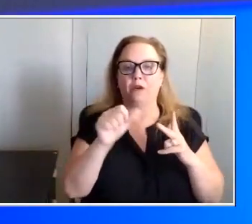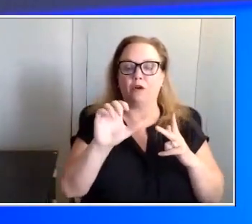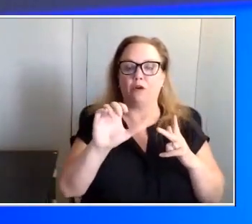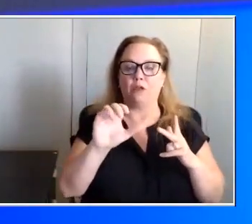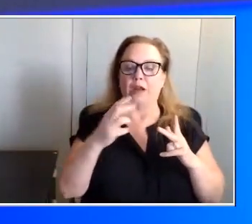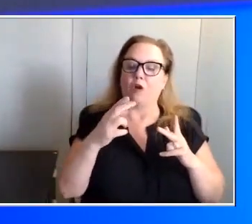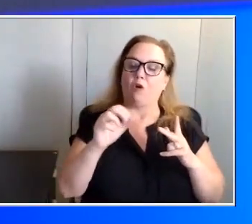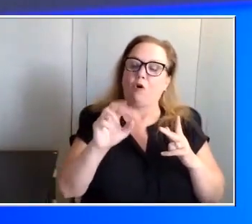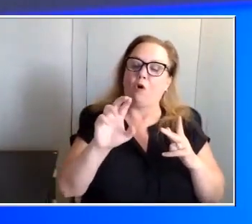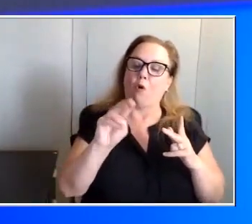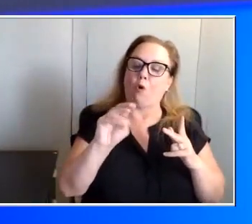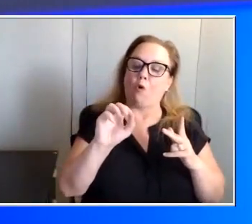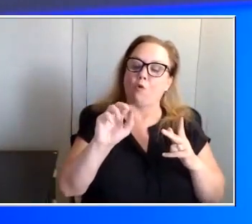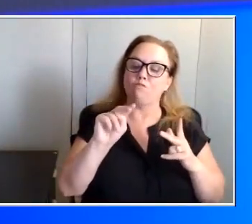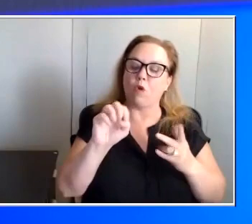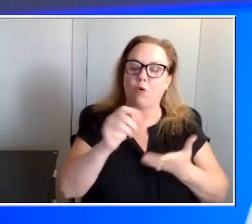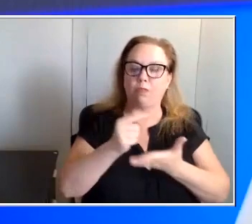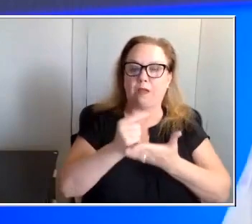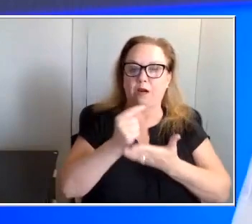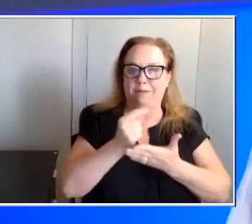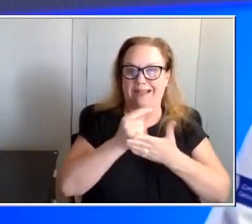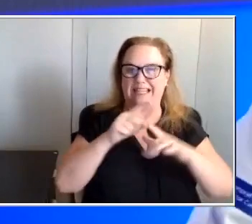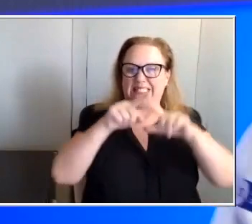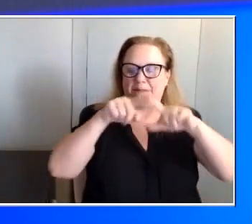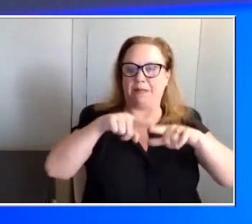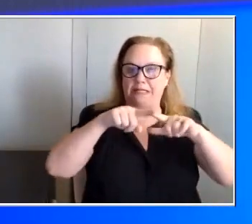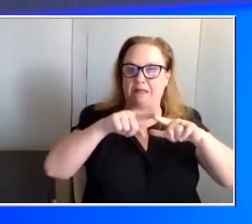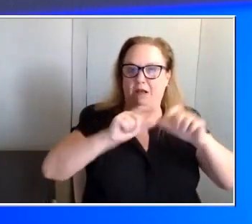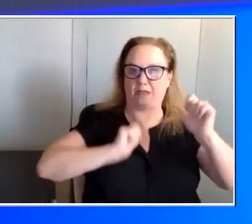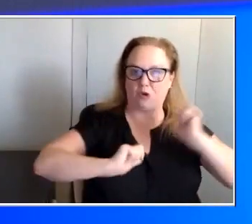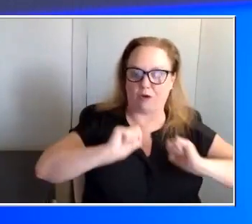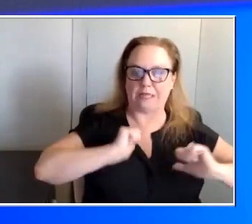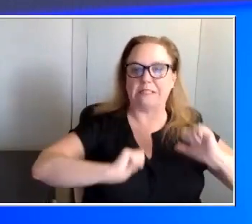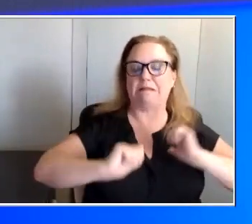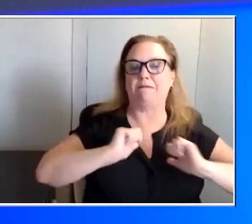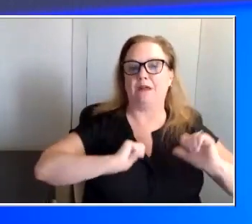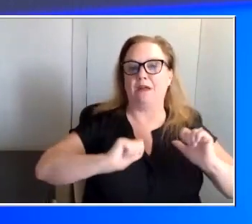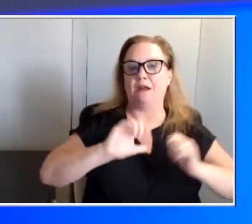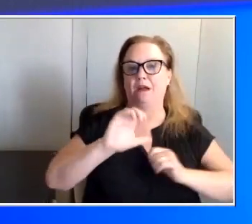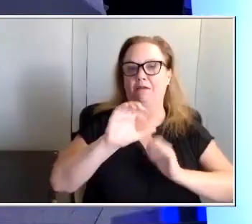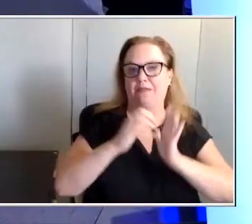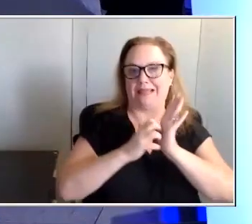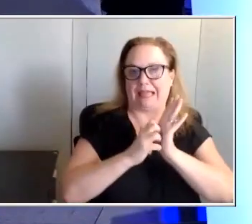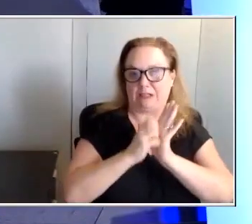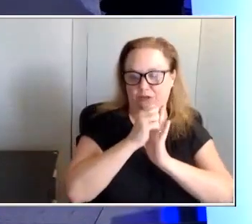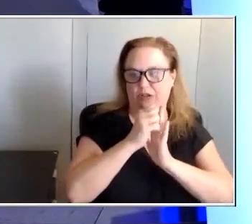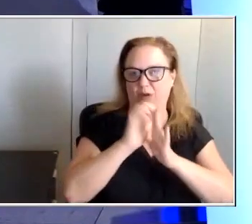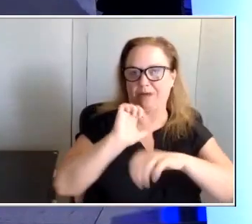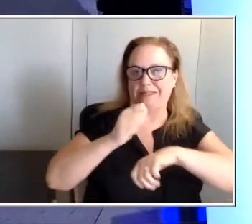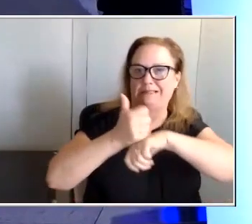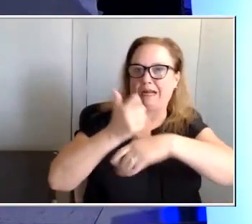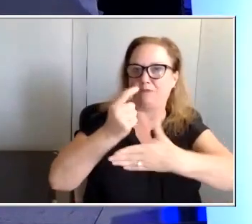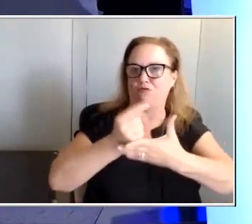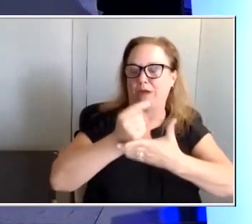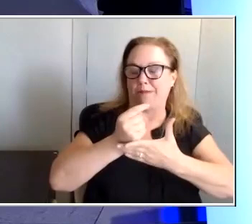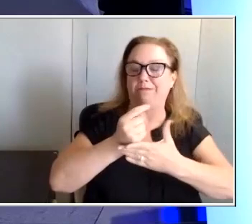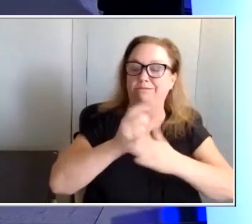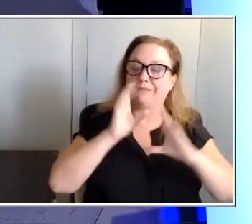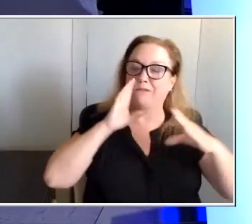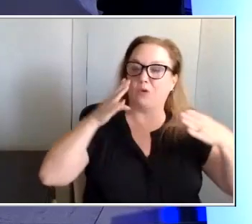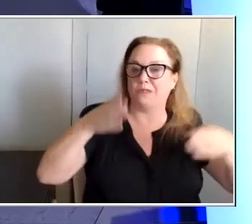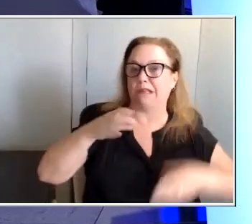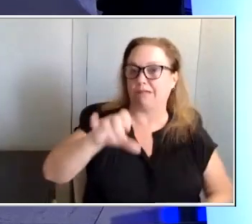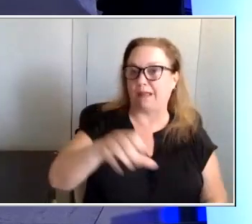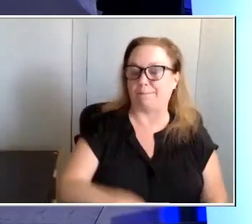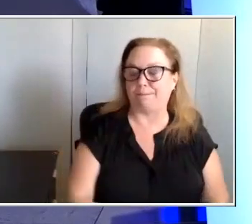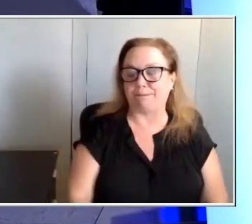really depends on how aggressive the cancer is, and we design the treatment individually for each patient's cancer. All right, so you get you